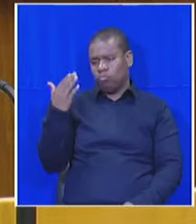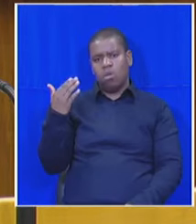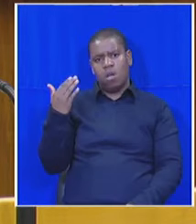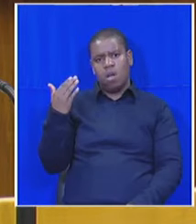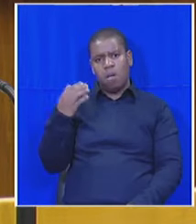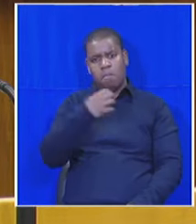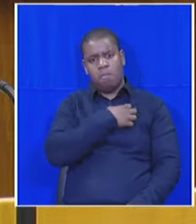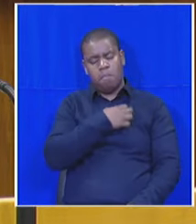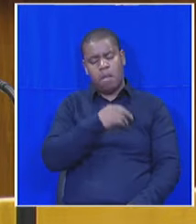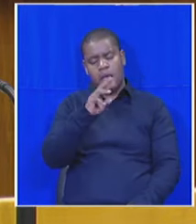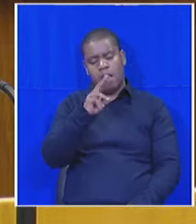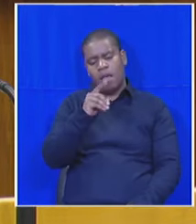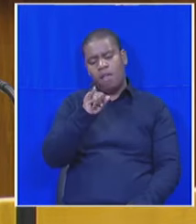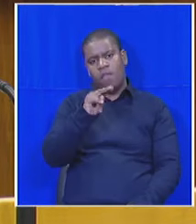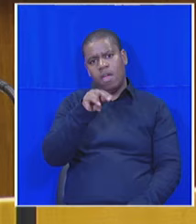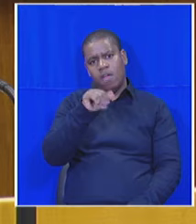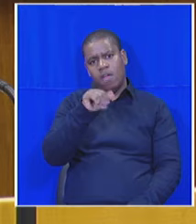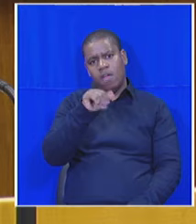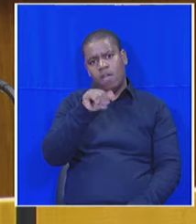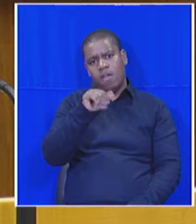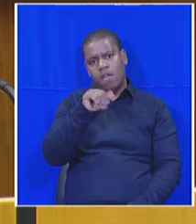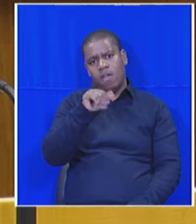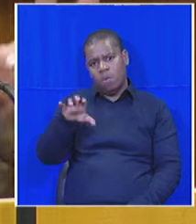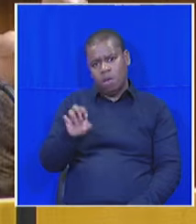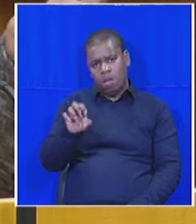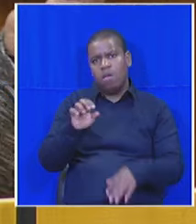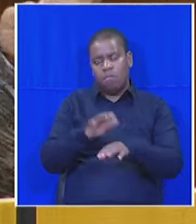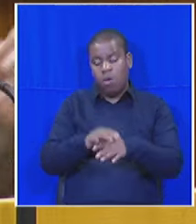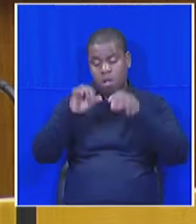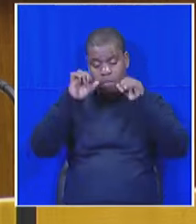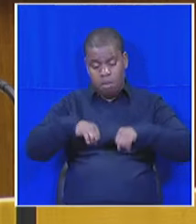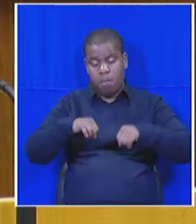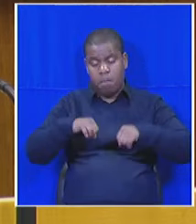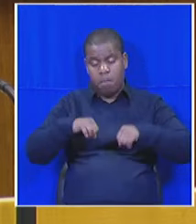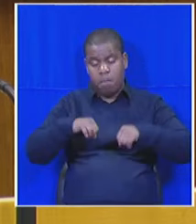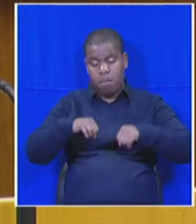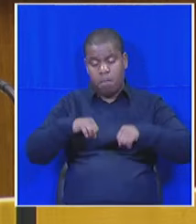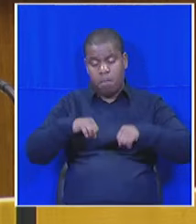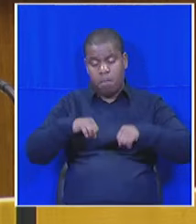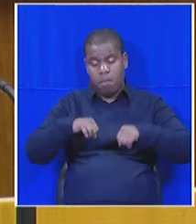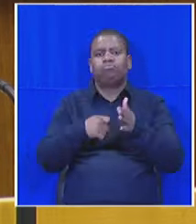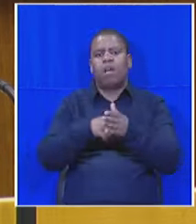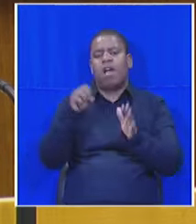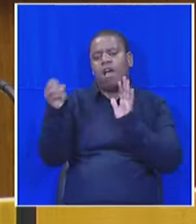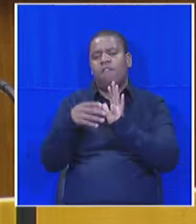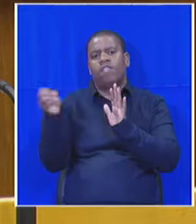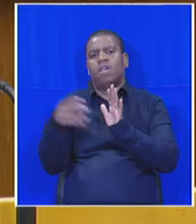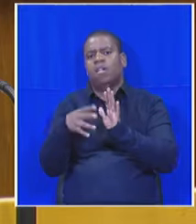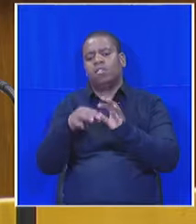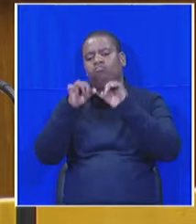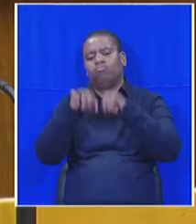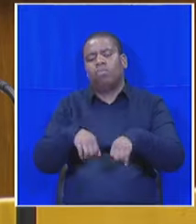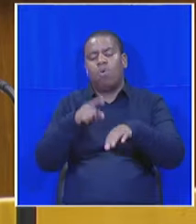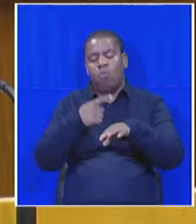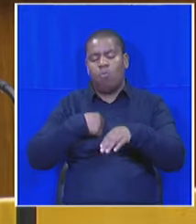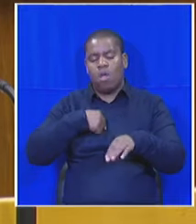Communications, Ms. Dina Pule, when the Minister and the GCIS entered into bulk buying advertising deals with the Guptas. We were